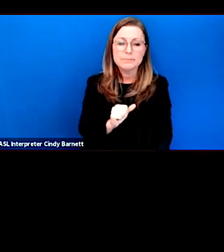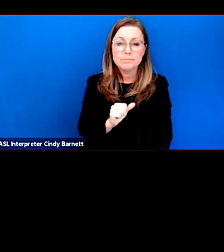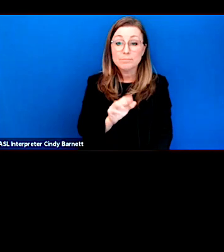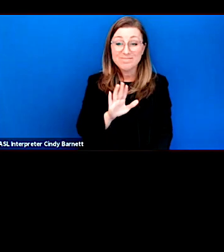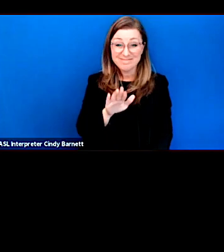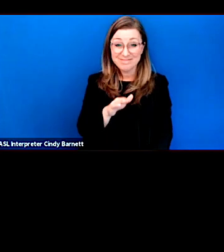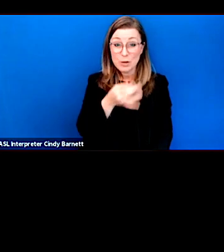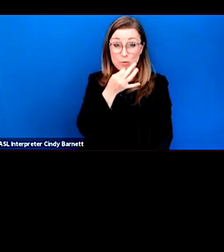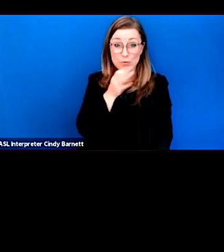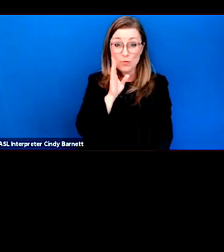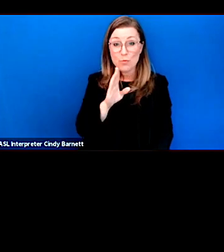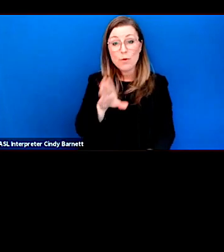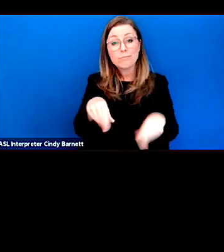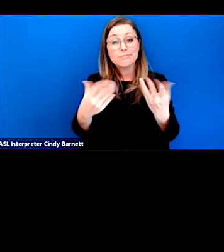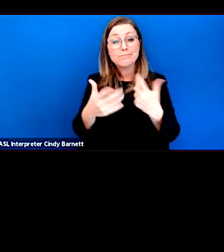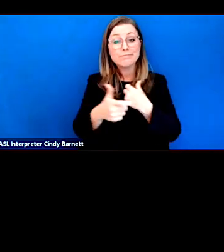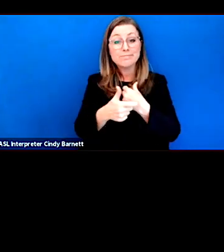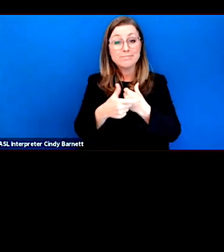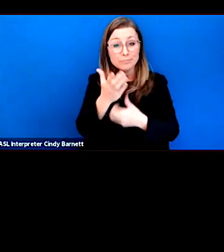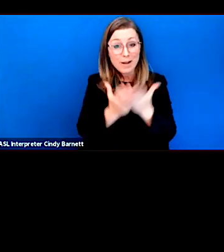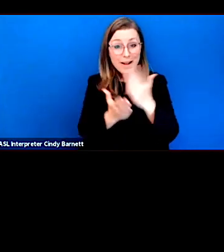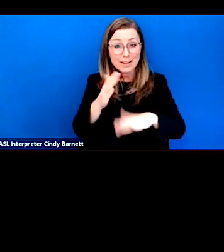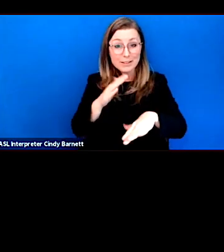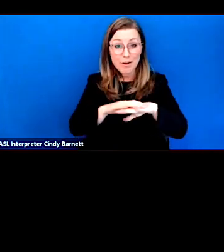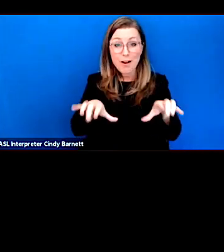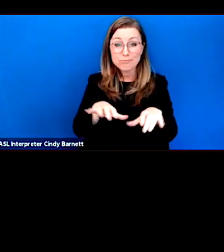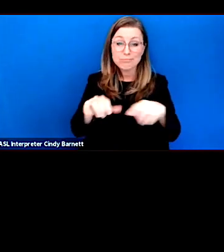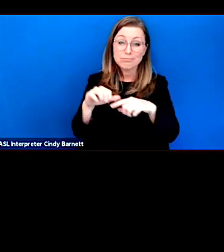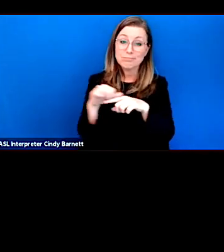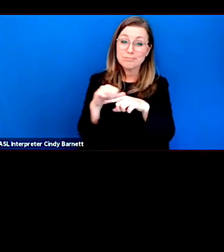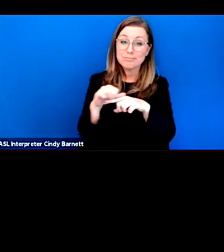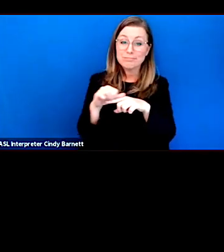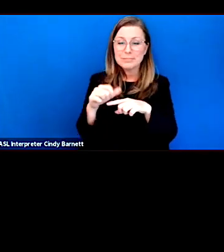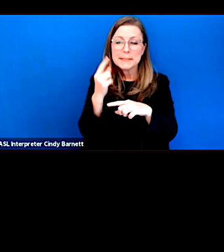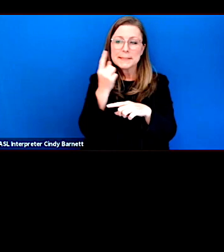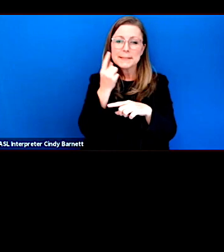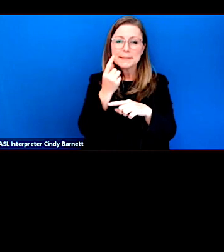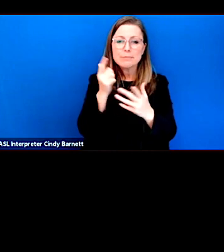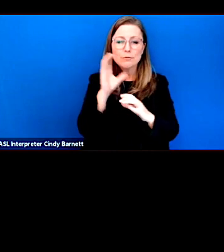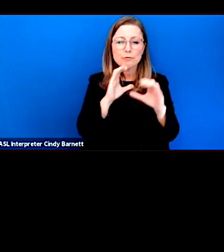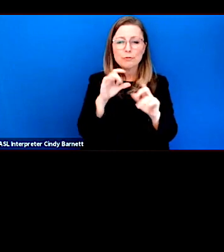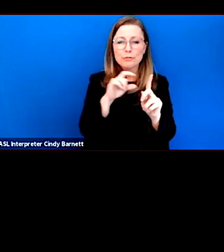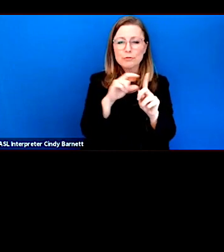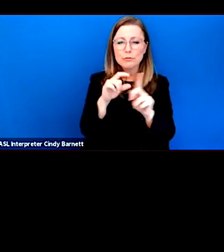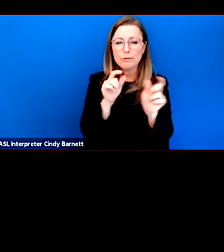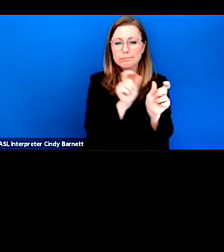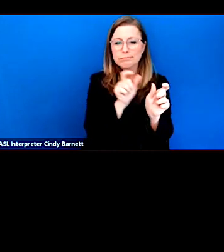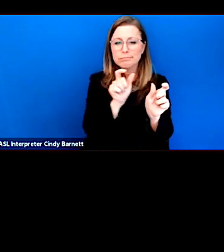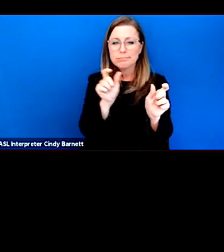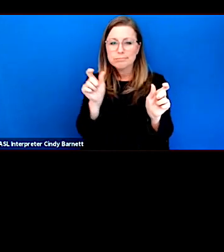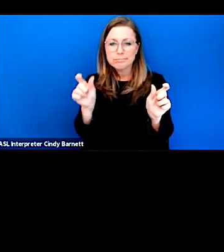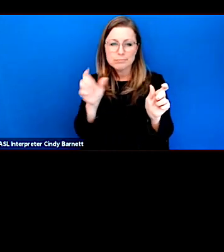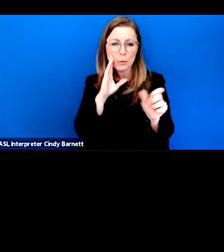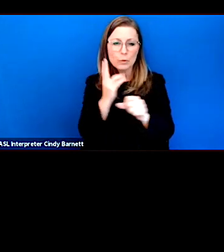minute where we will think about the search terms that we can use to identify literature that fulfills our search